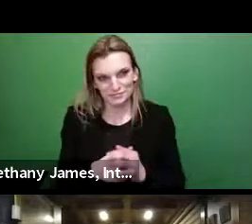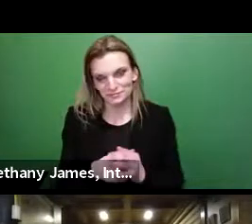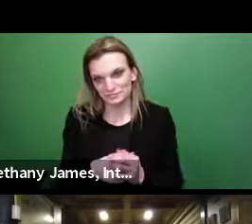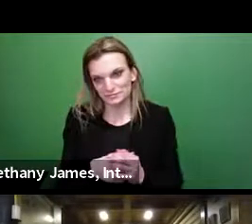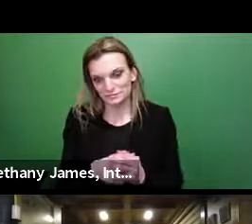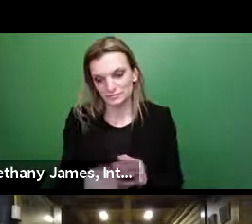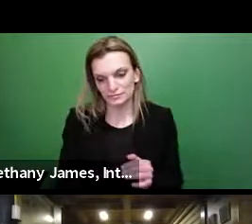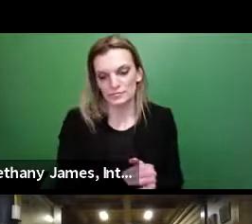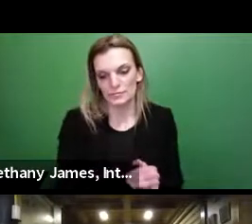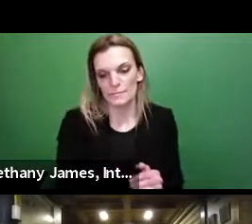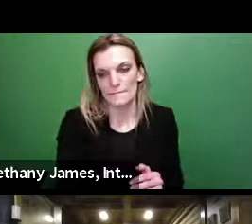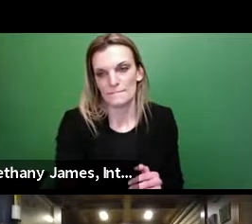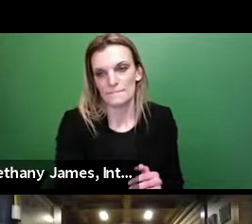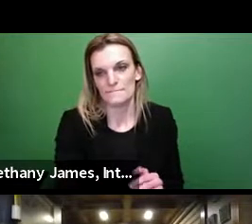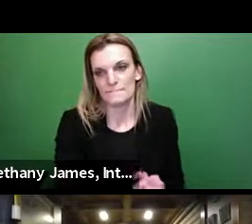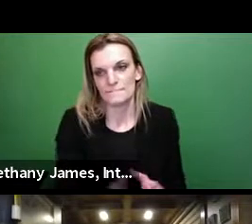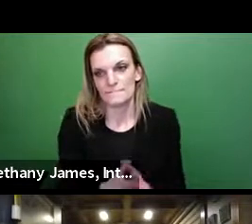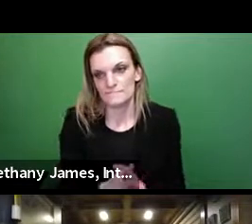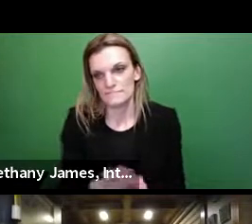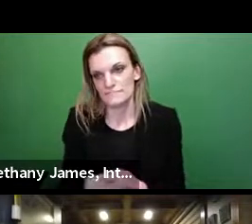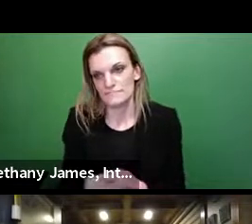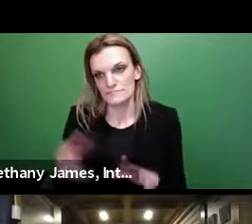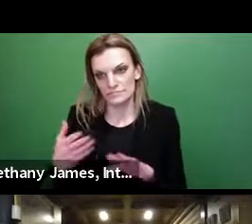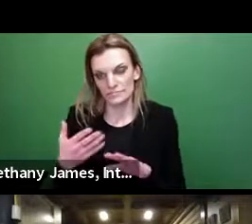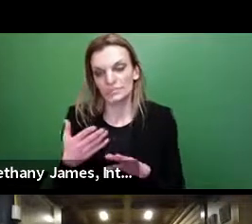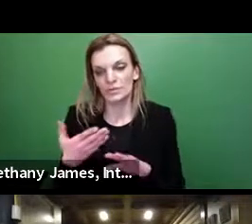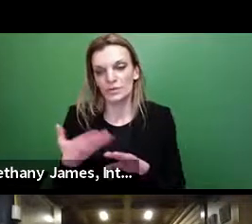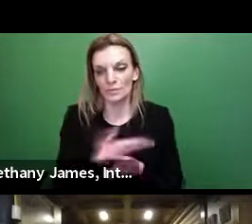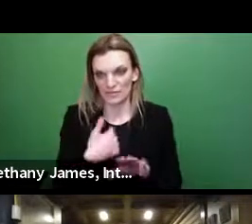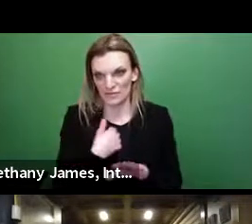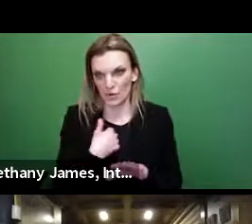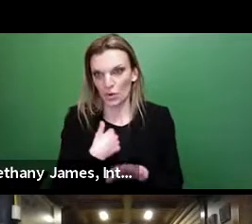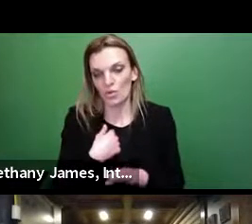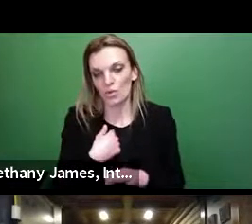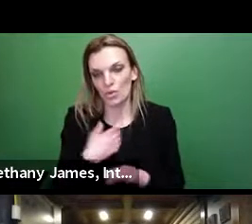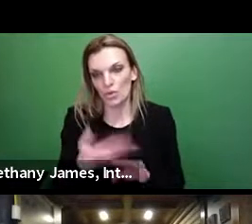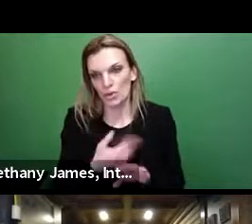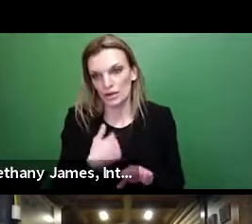Riley, before I moved over to